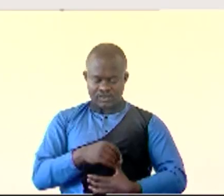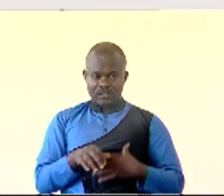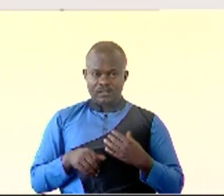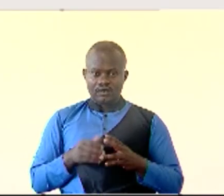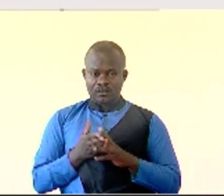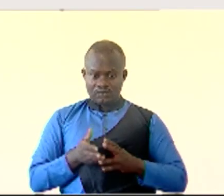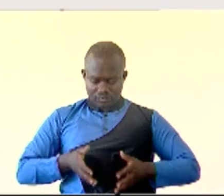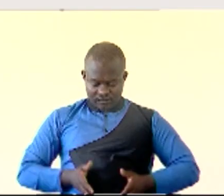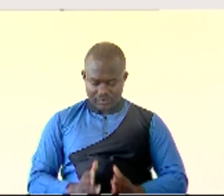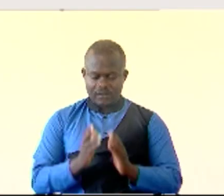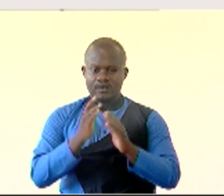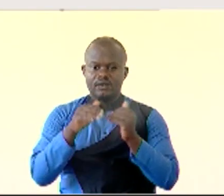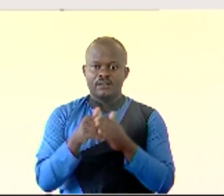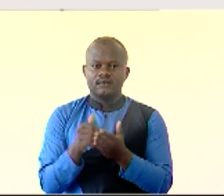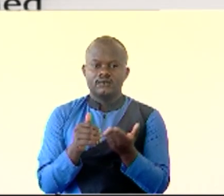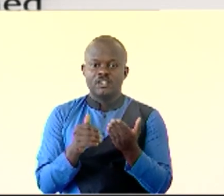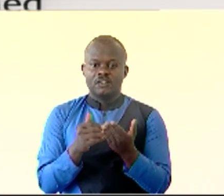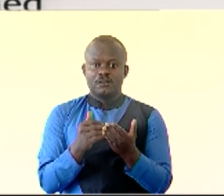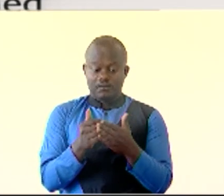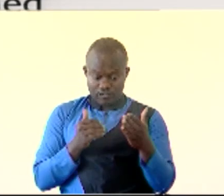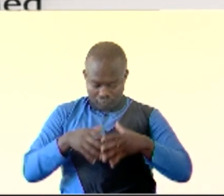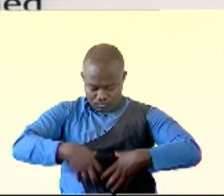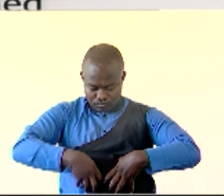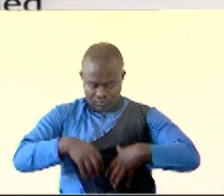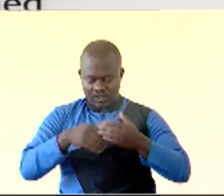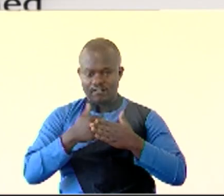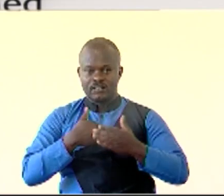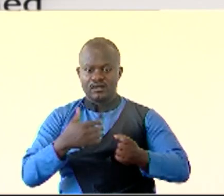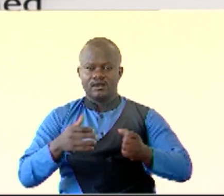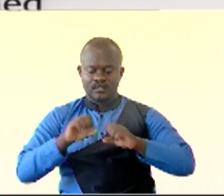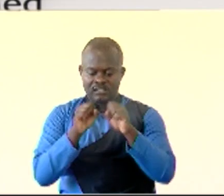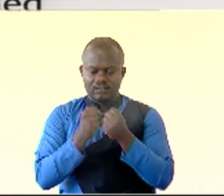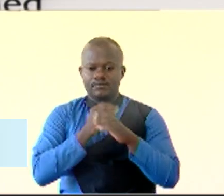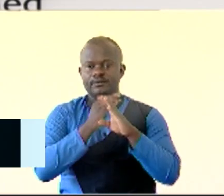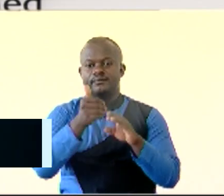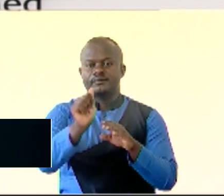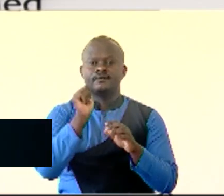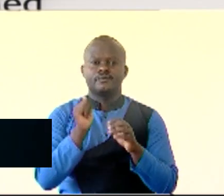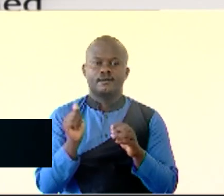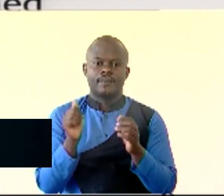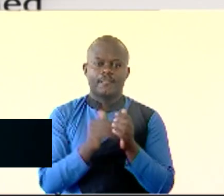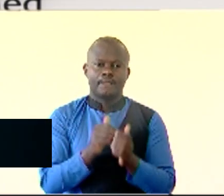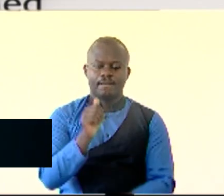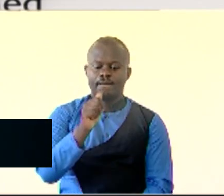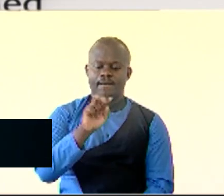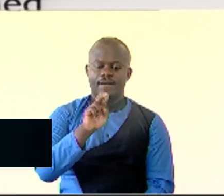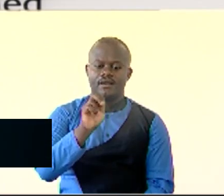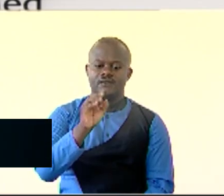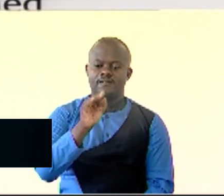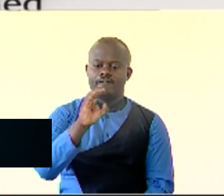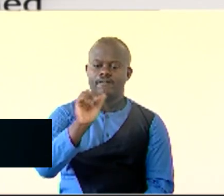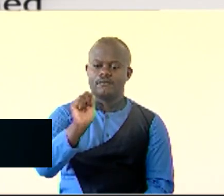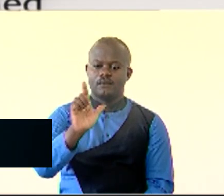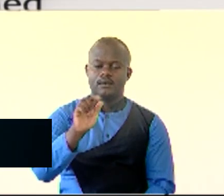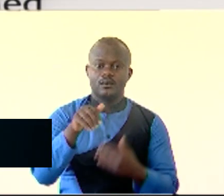placenta and also through the breast milk. That's why you have to breastfeed your young babies. We have artificial immunity, which